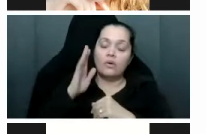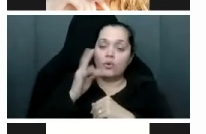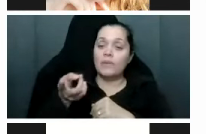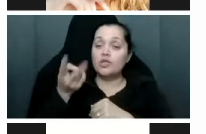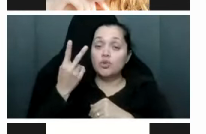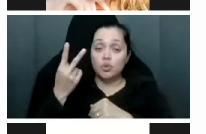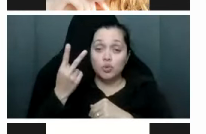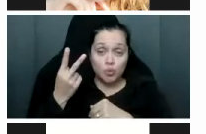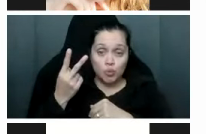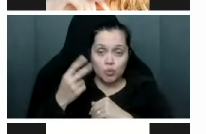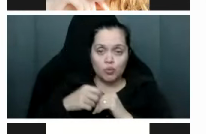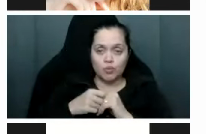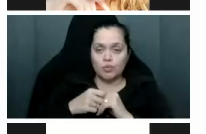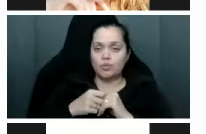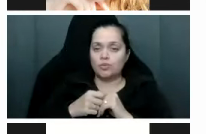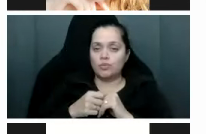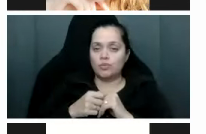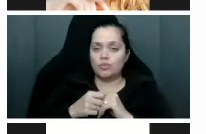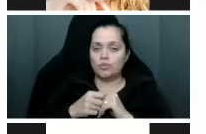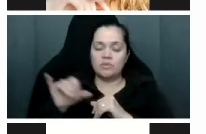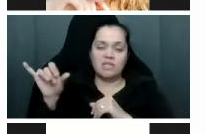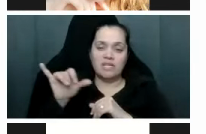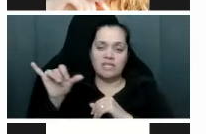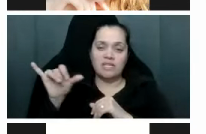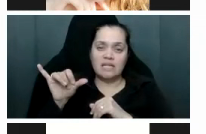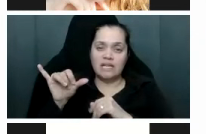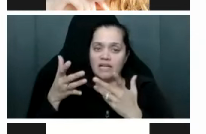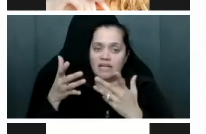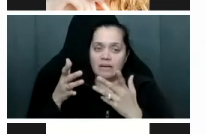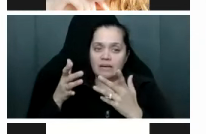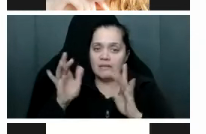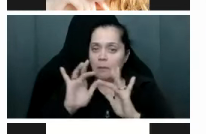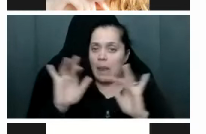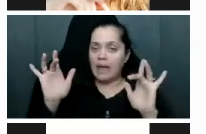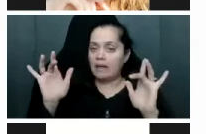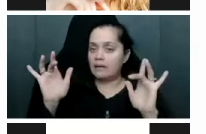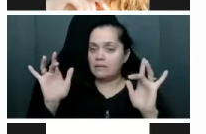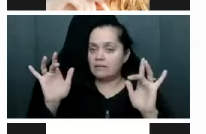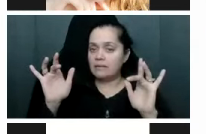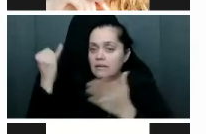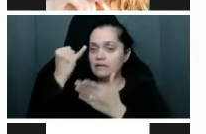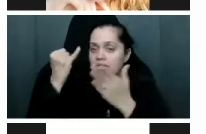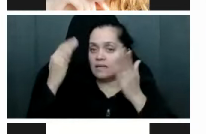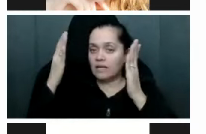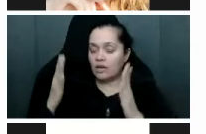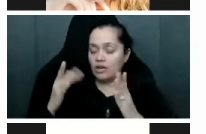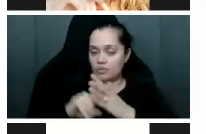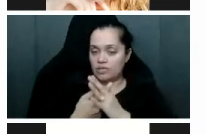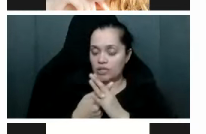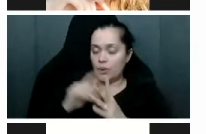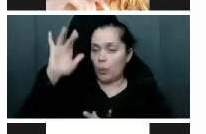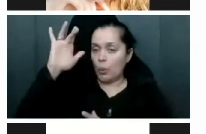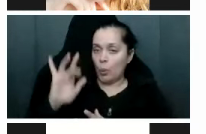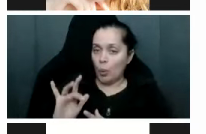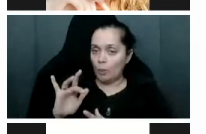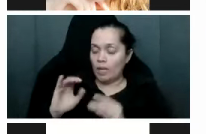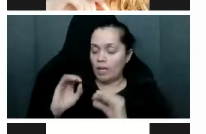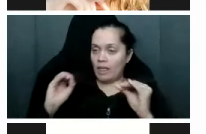them. It's like a blank canvas. It's like an artist would start with a blank